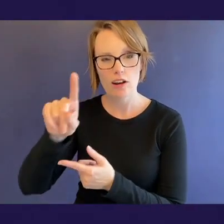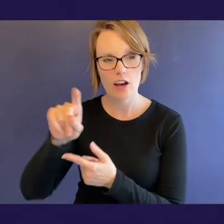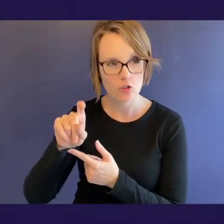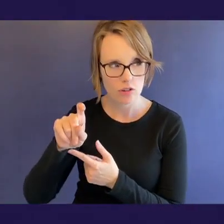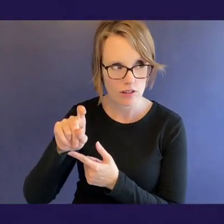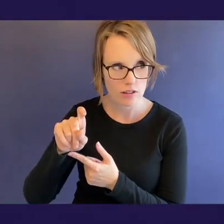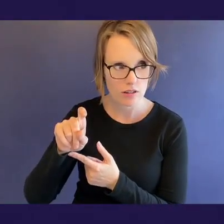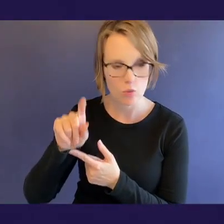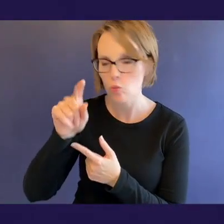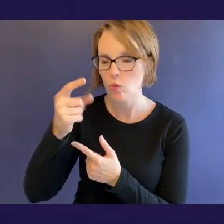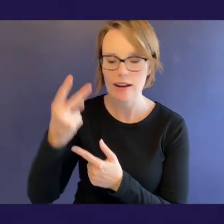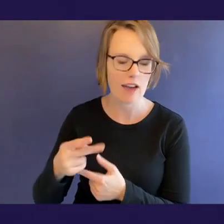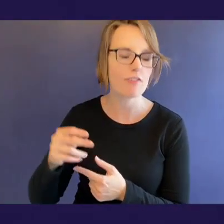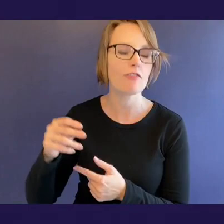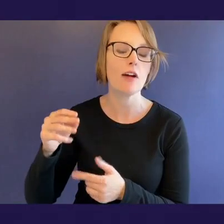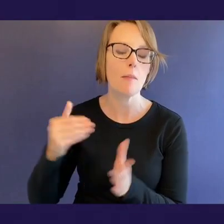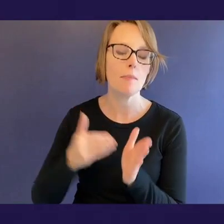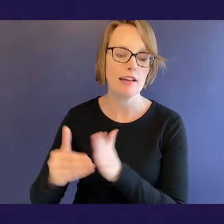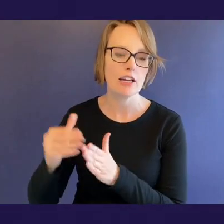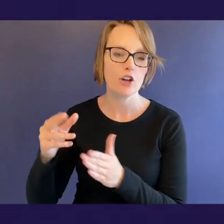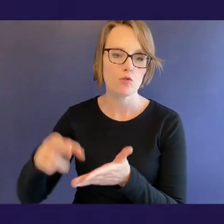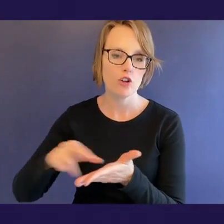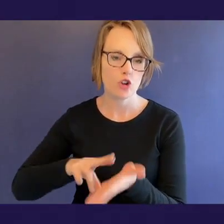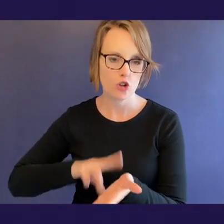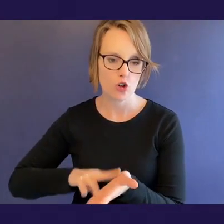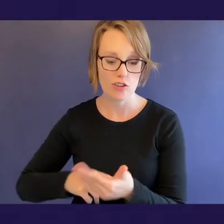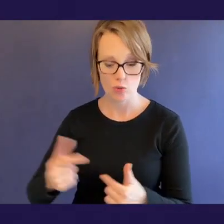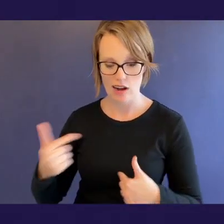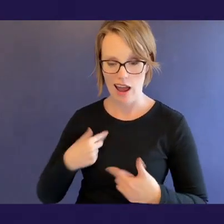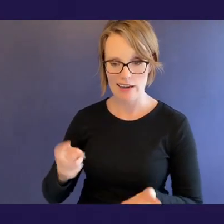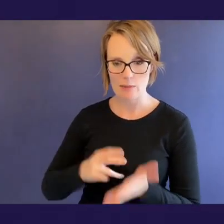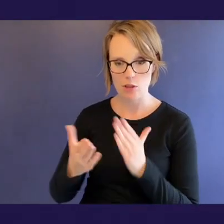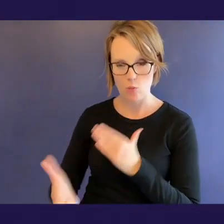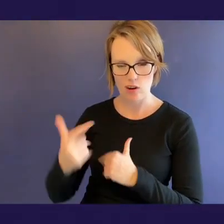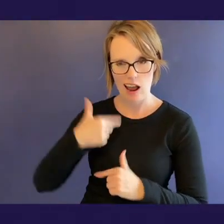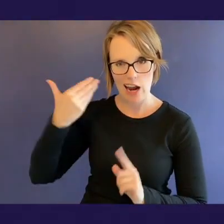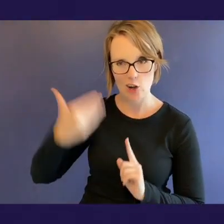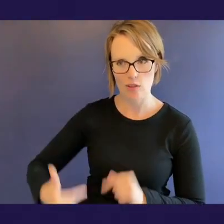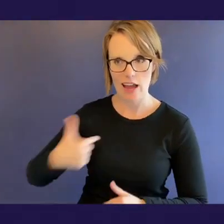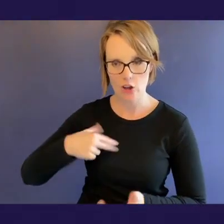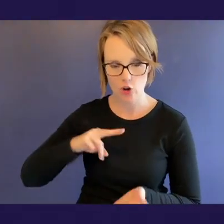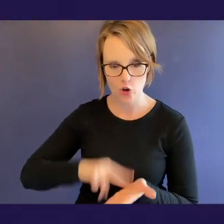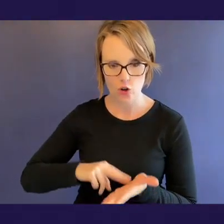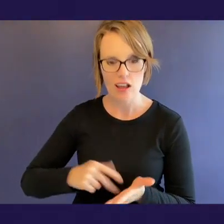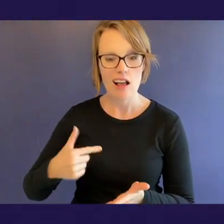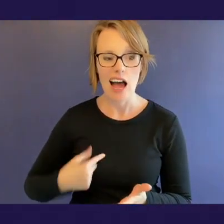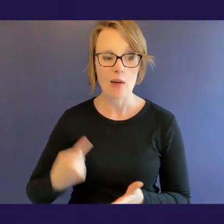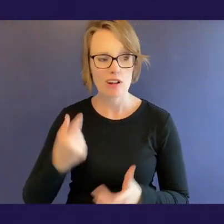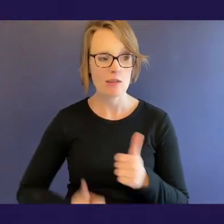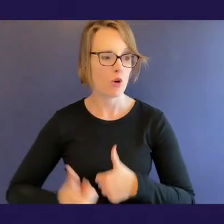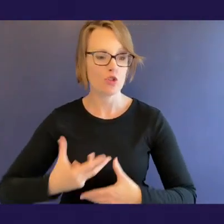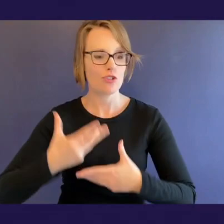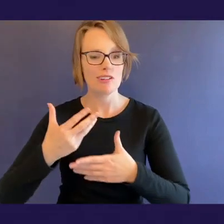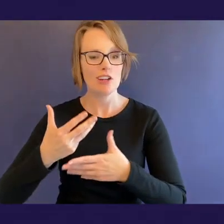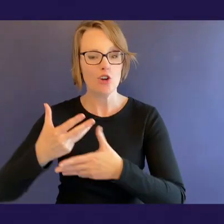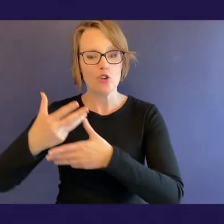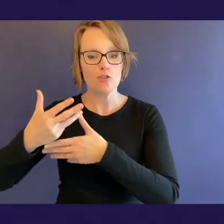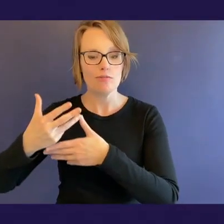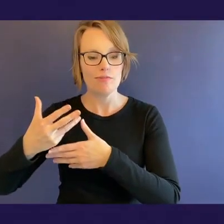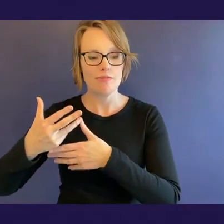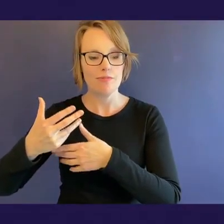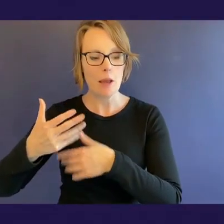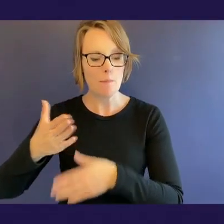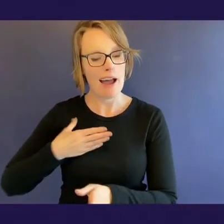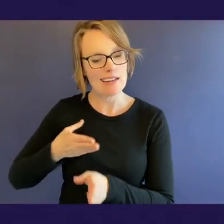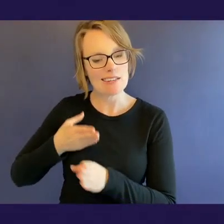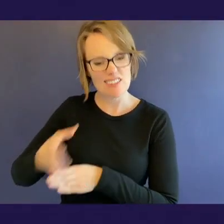wake up in the morning, I know as a nurse, I am among the most trusted and ethical disciplines, and that shows